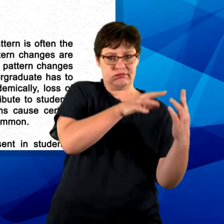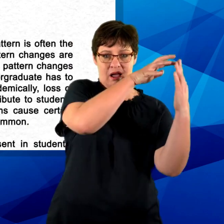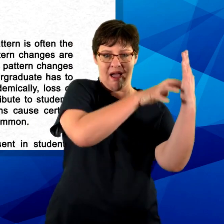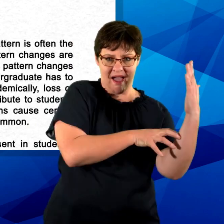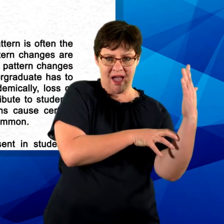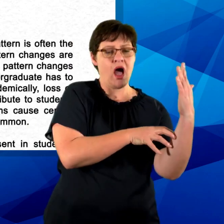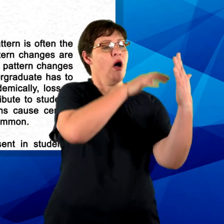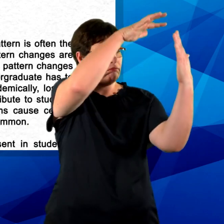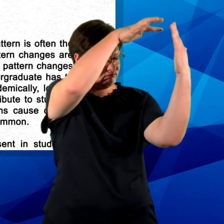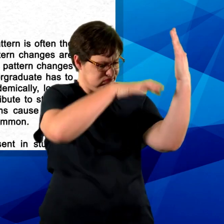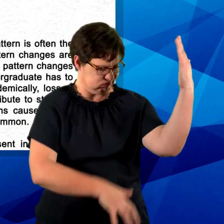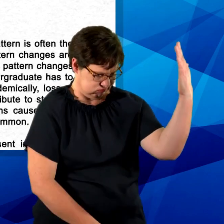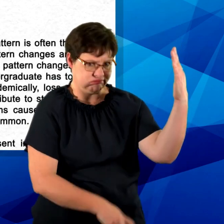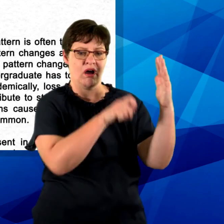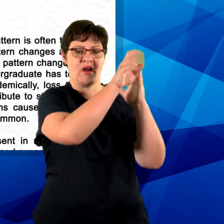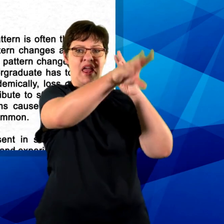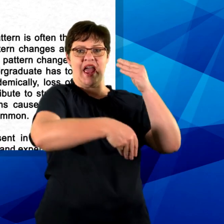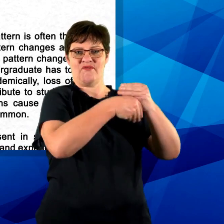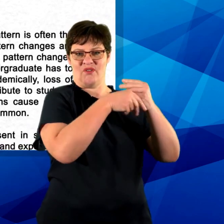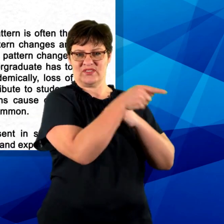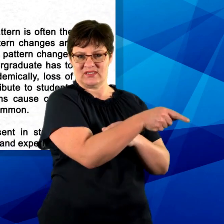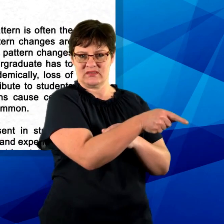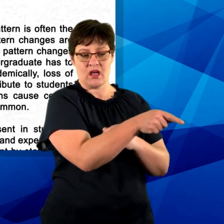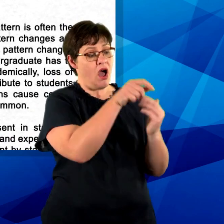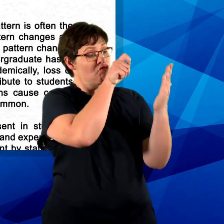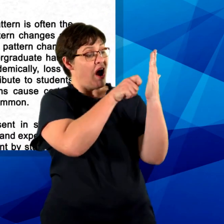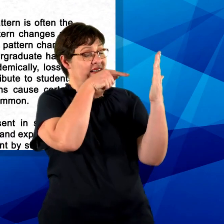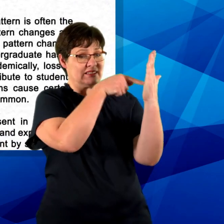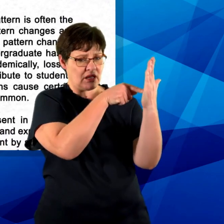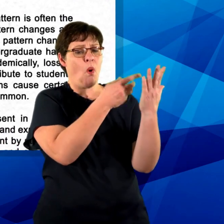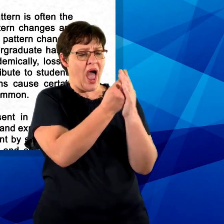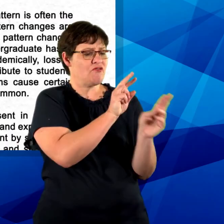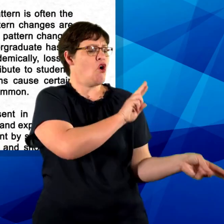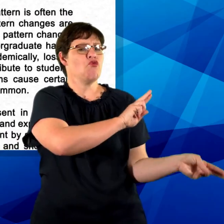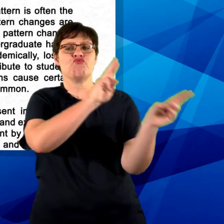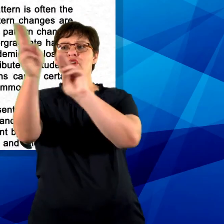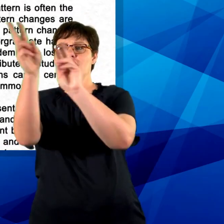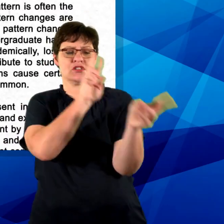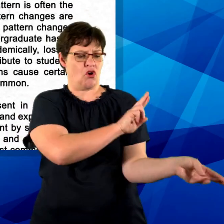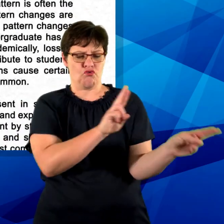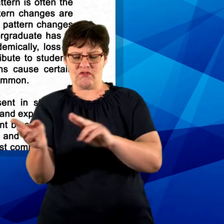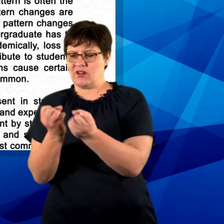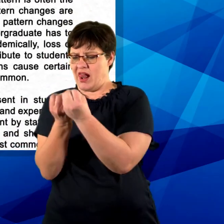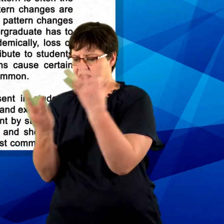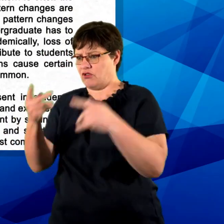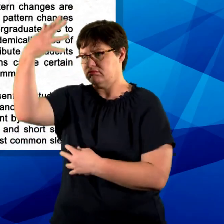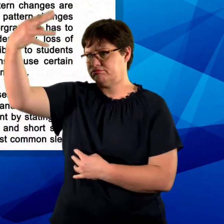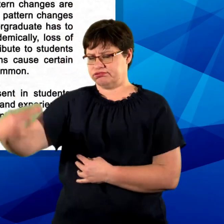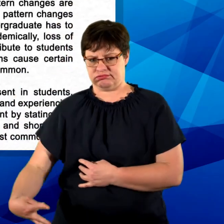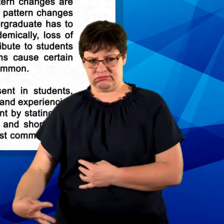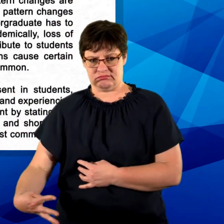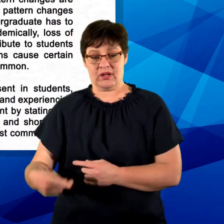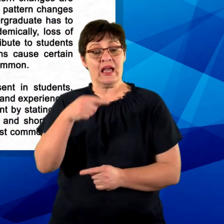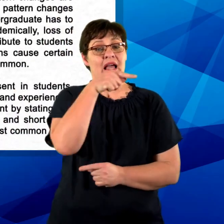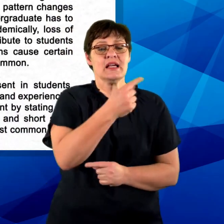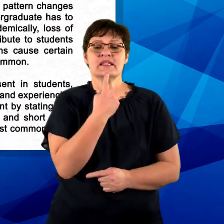go into a longer piece of writing. In a piece of writing, you may have references to multiple sources. These text